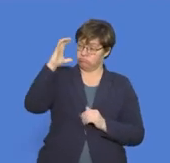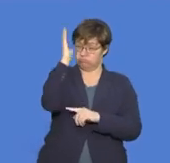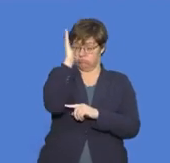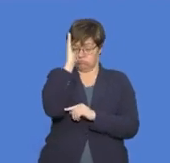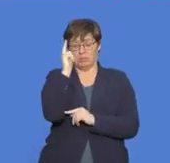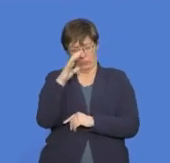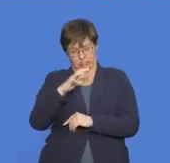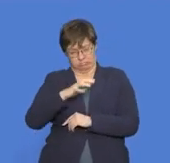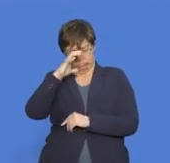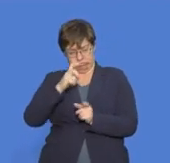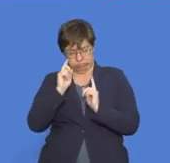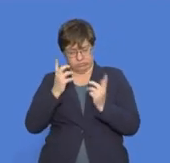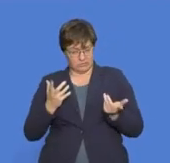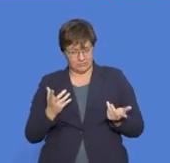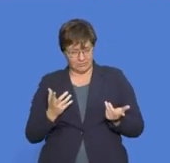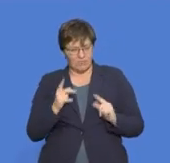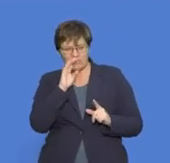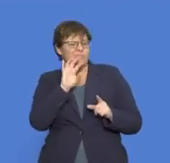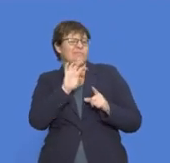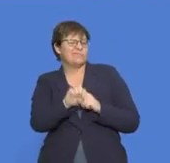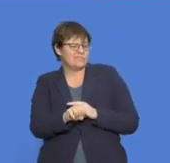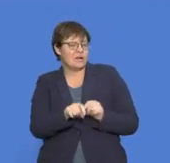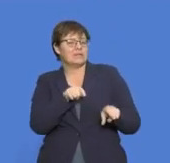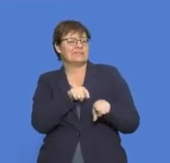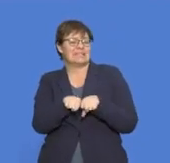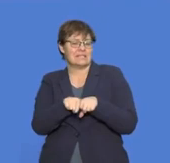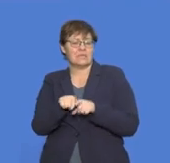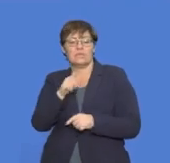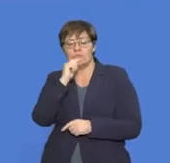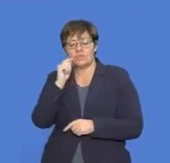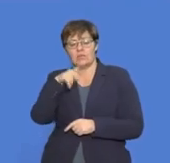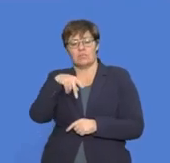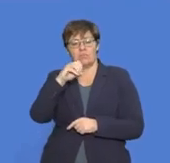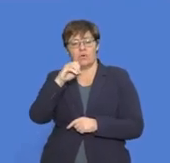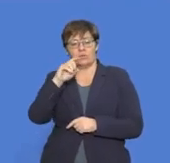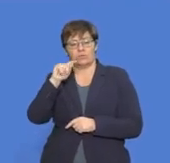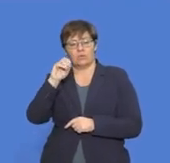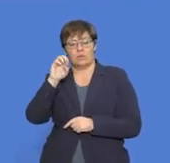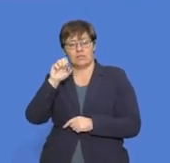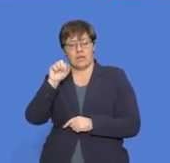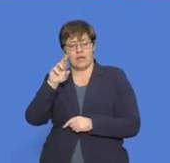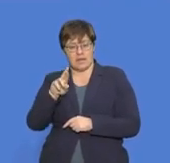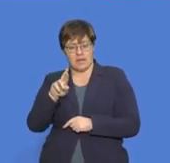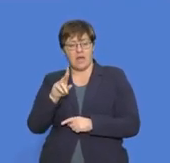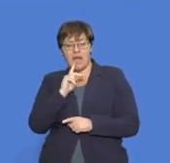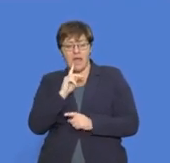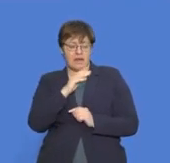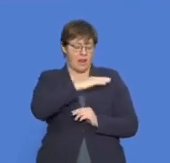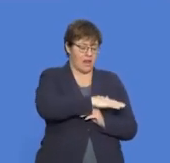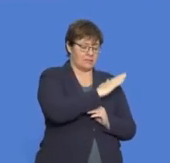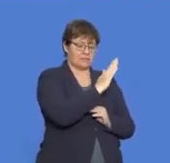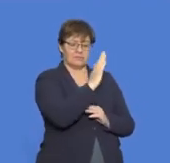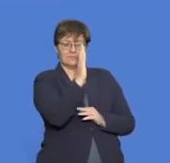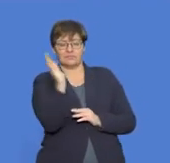look at what the scientists have found out by doing experiments using a potometer and a plant placed at different